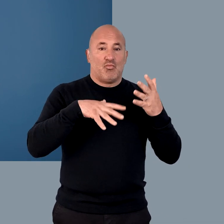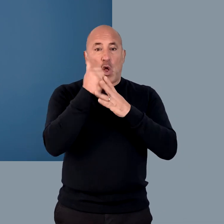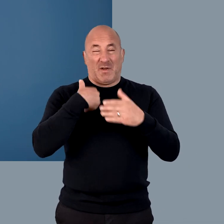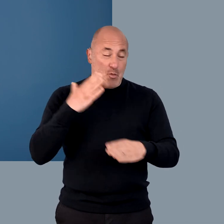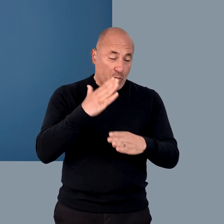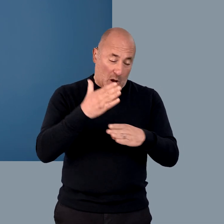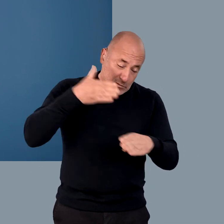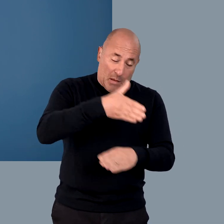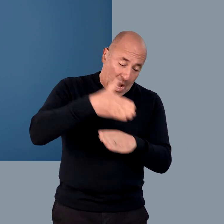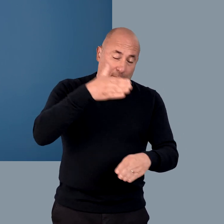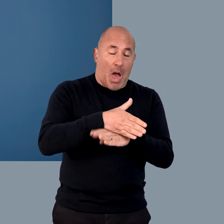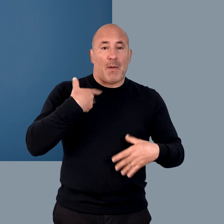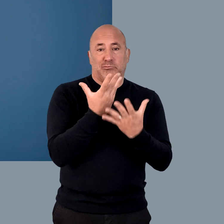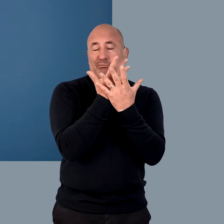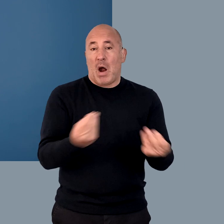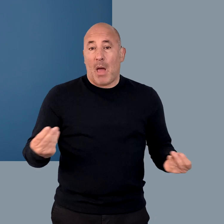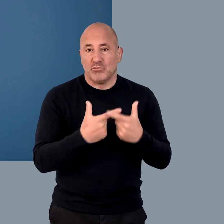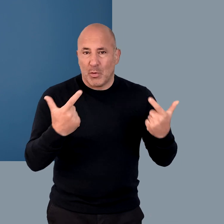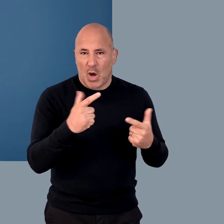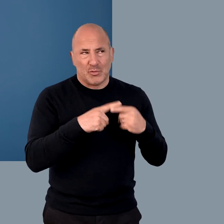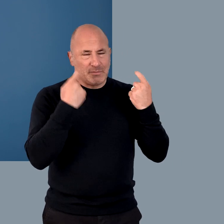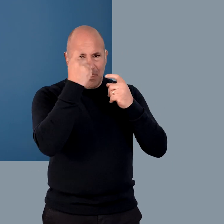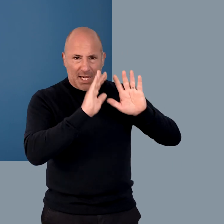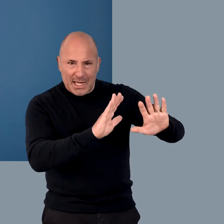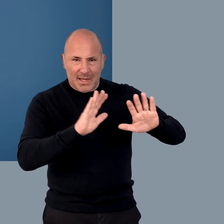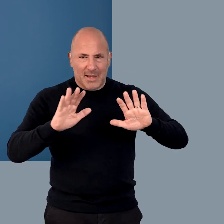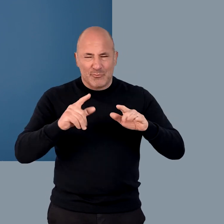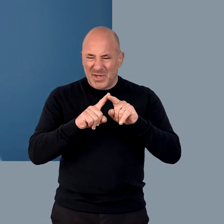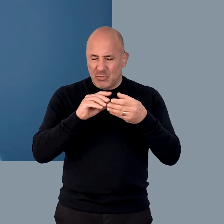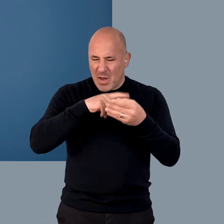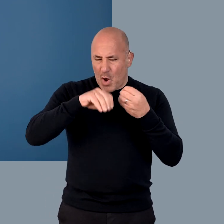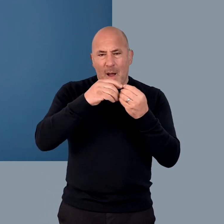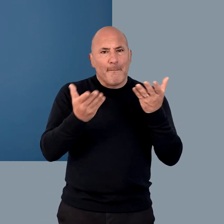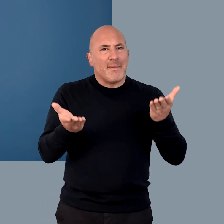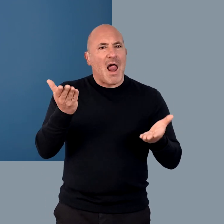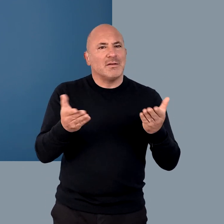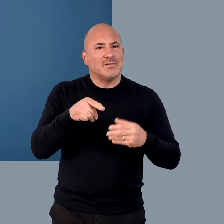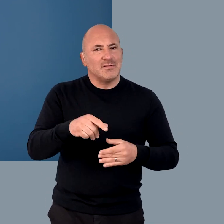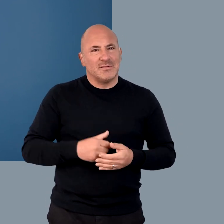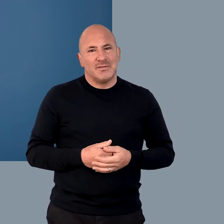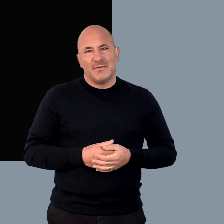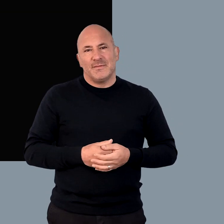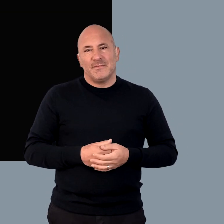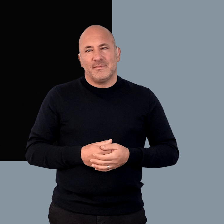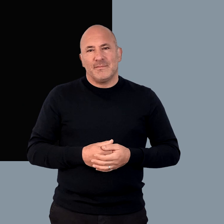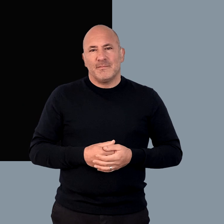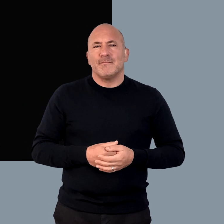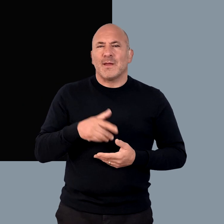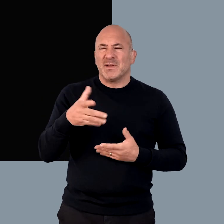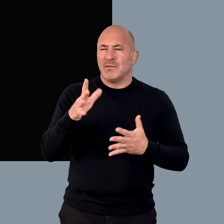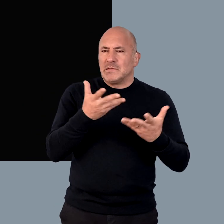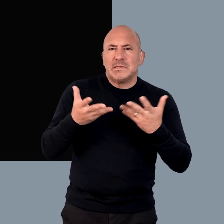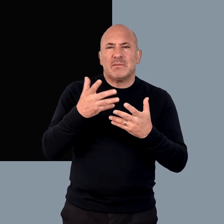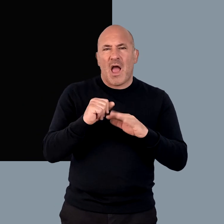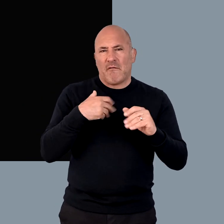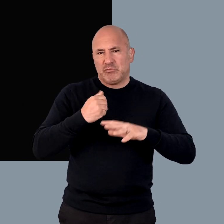this burnout, glamorized culture of overworking as well. So it's finding that balance. There was a big question